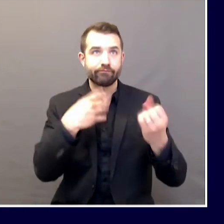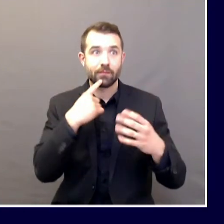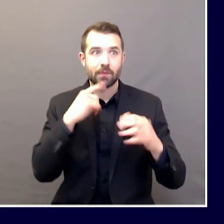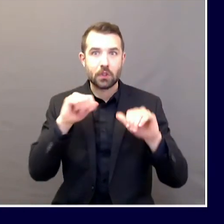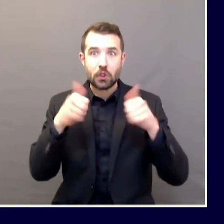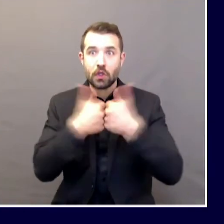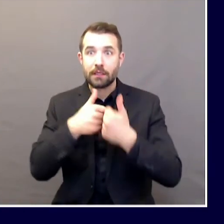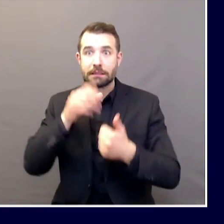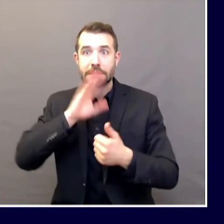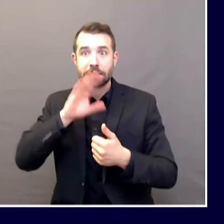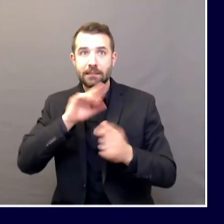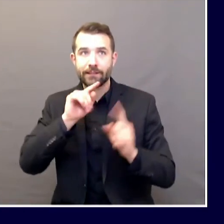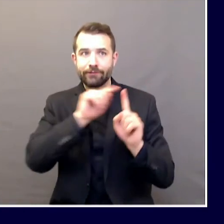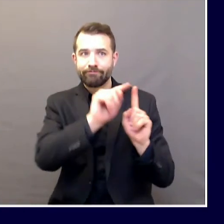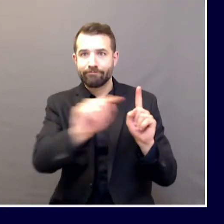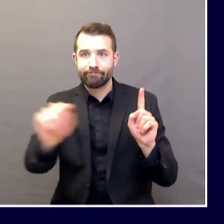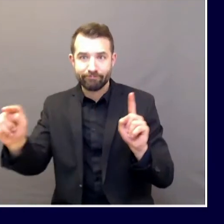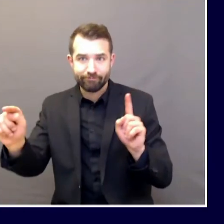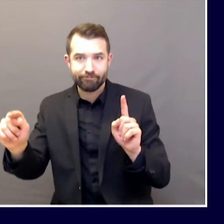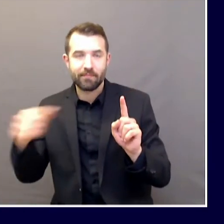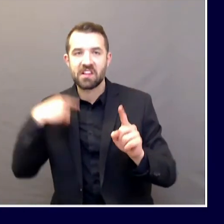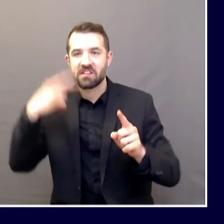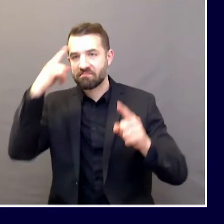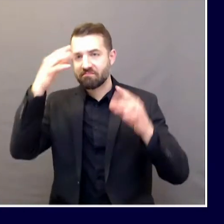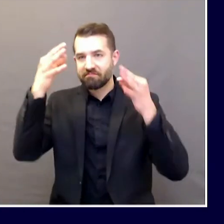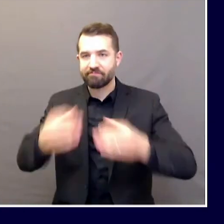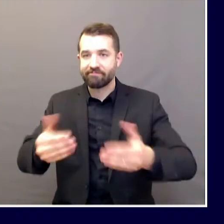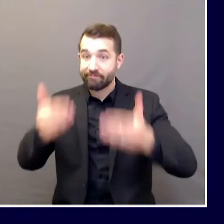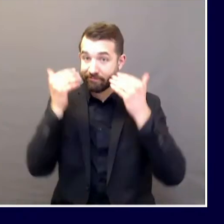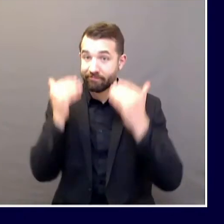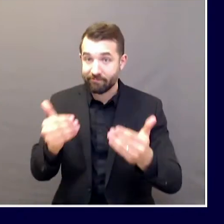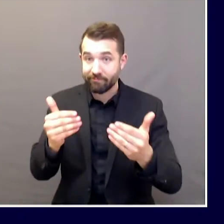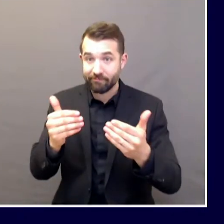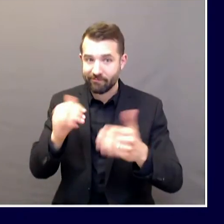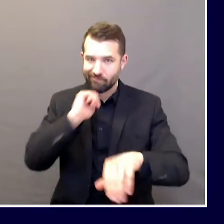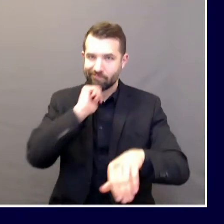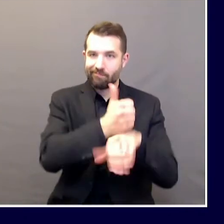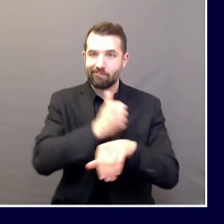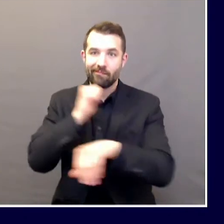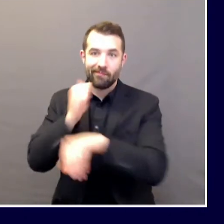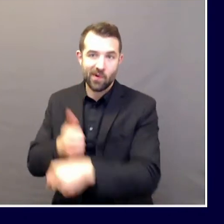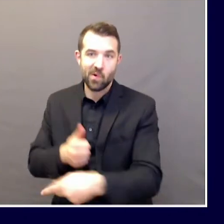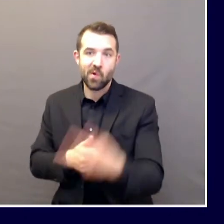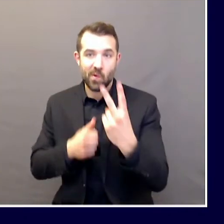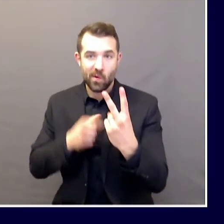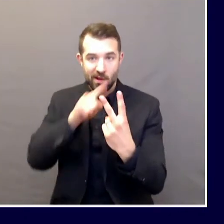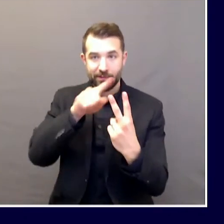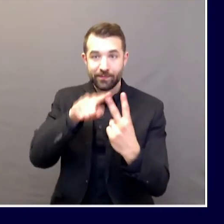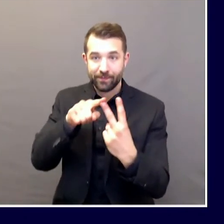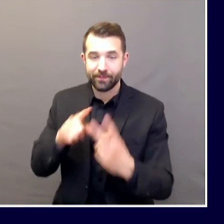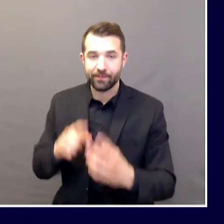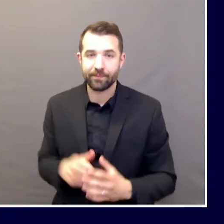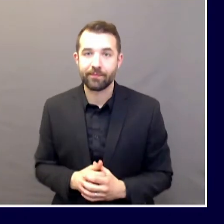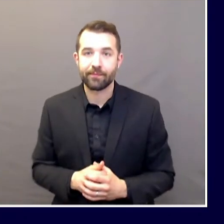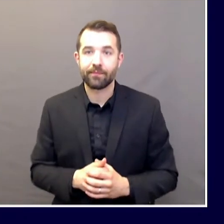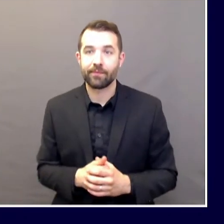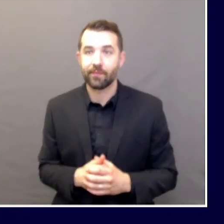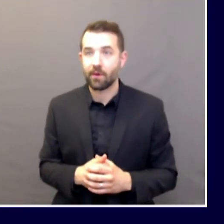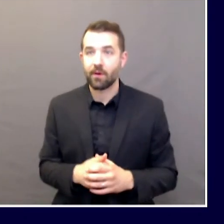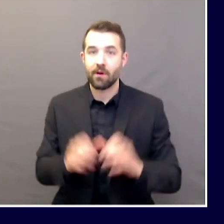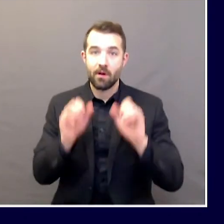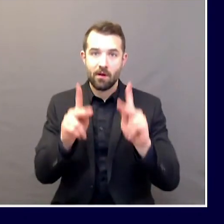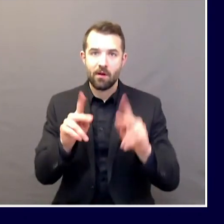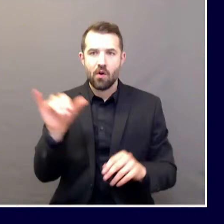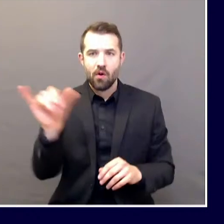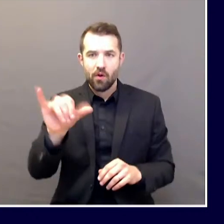barriers to different groups in Maine not being able to get vaccinated. And I've also seen a document floating around about pop-up clinics